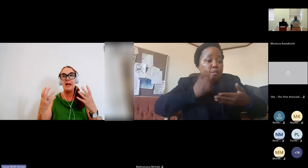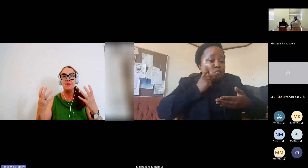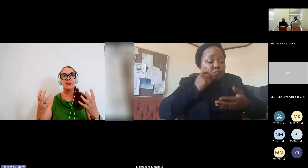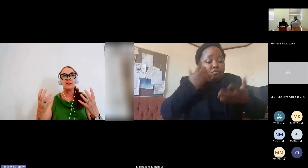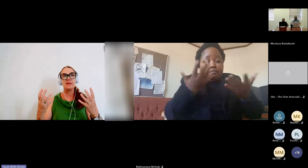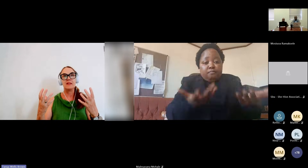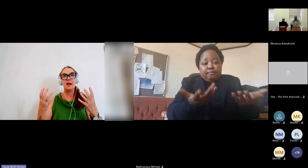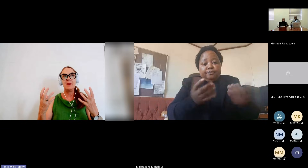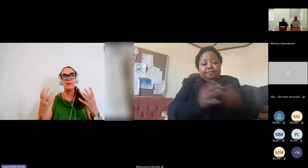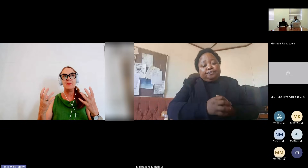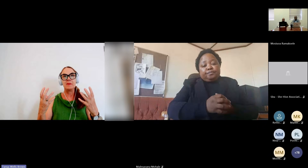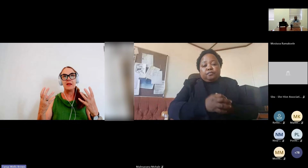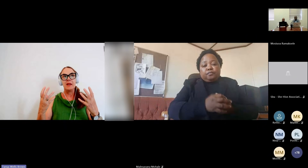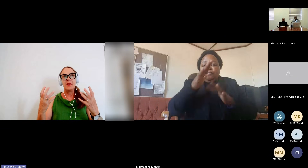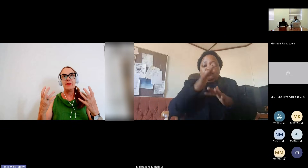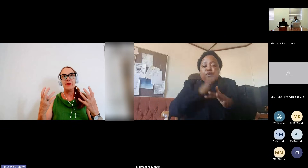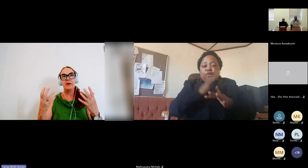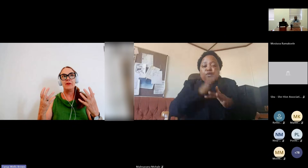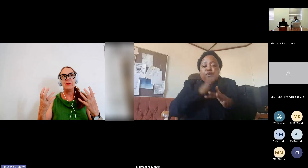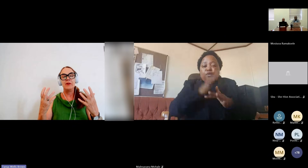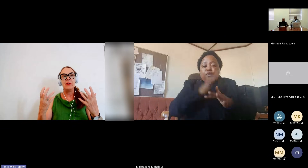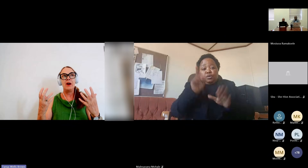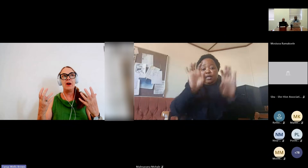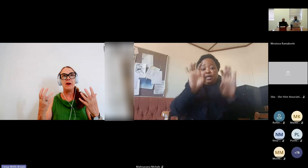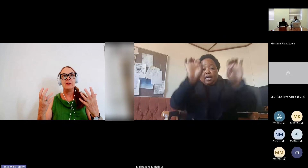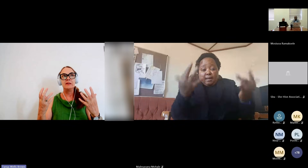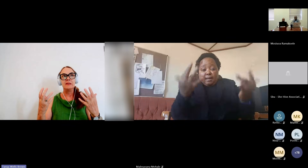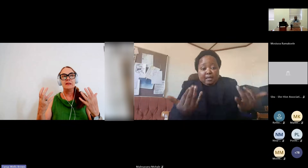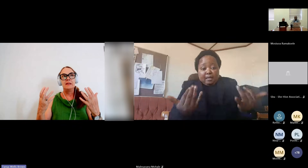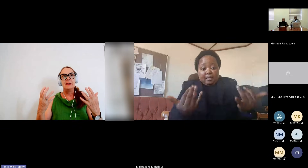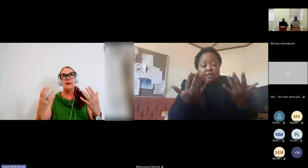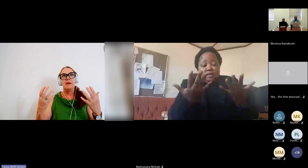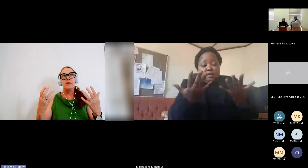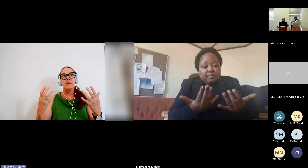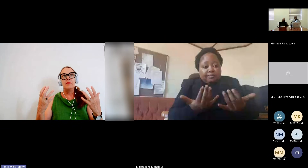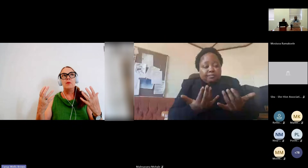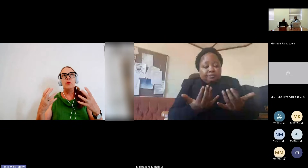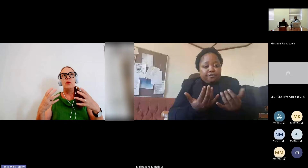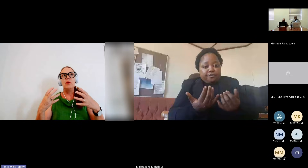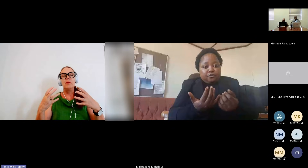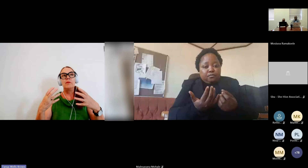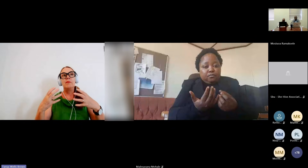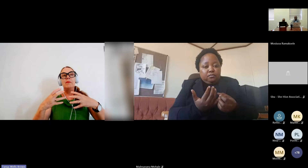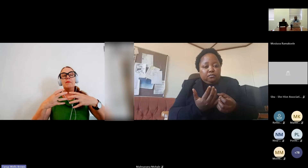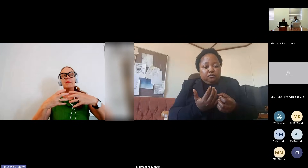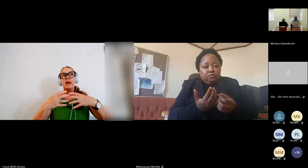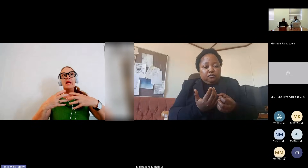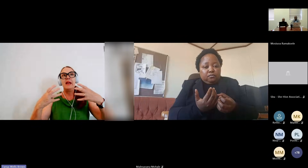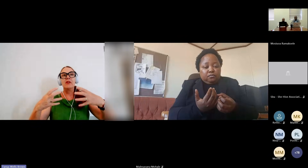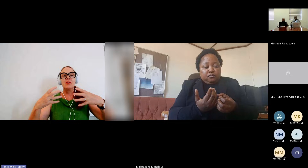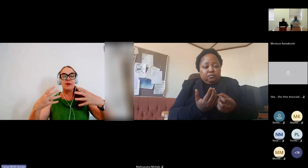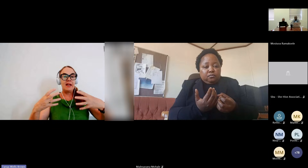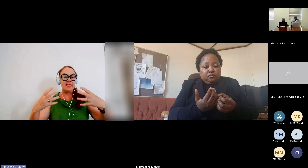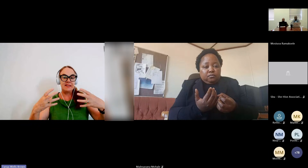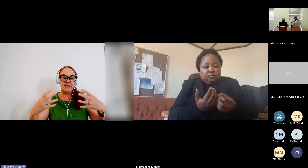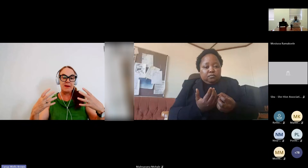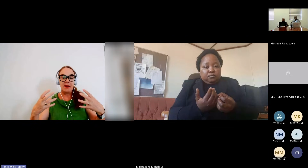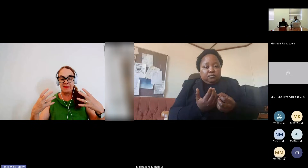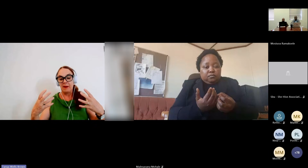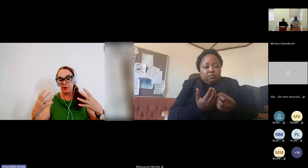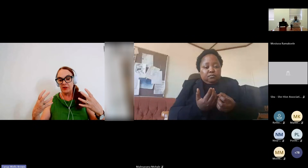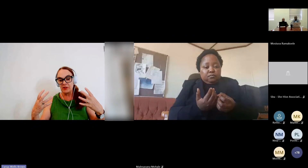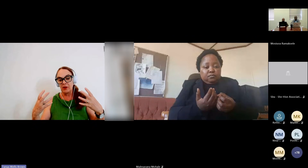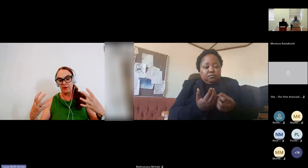those elements that are more ingrained